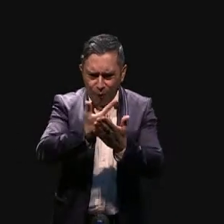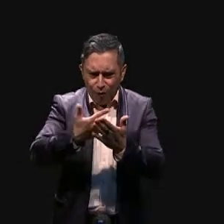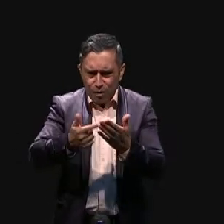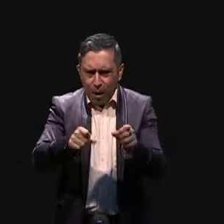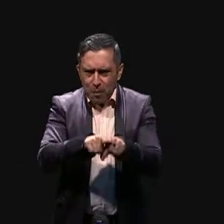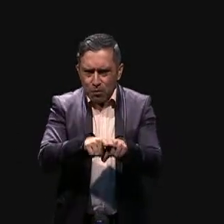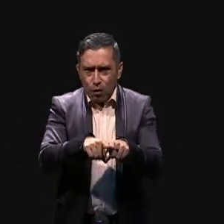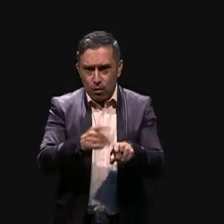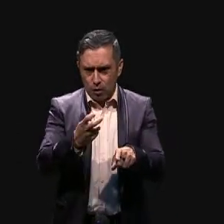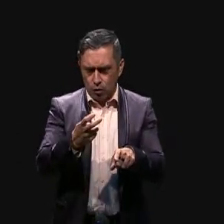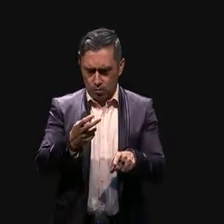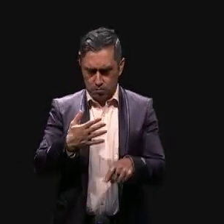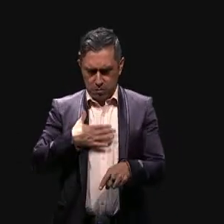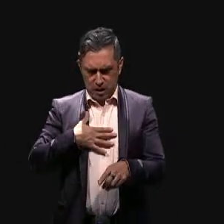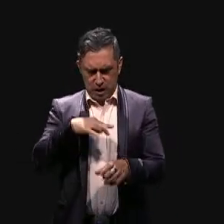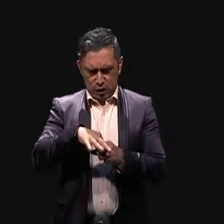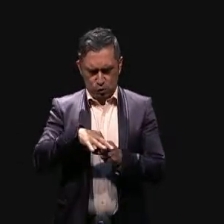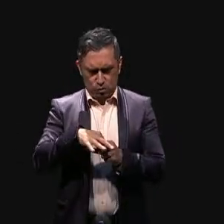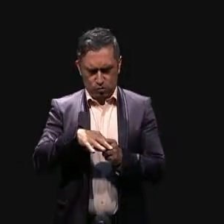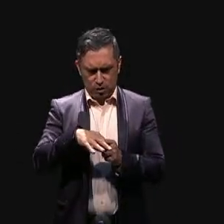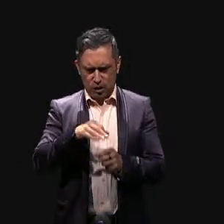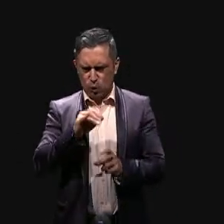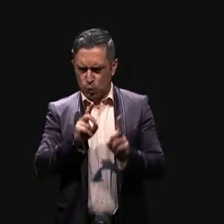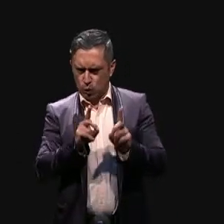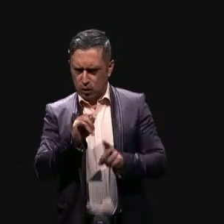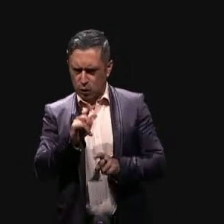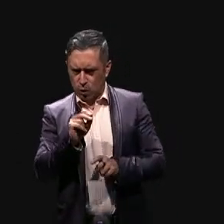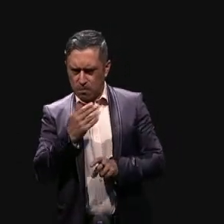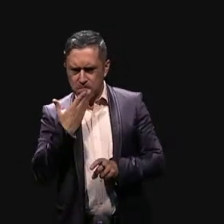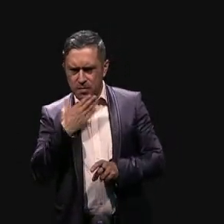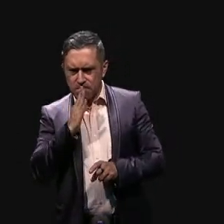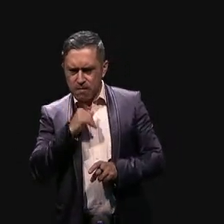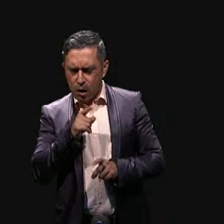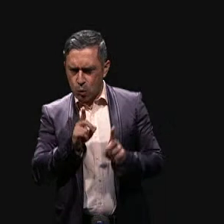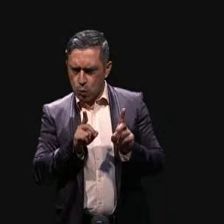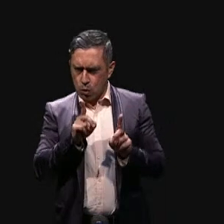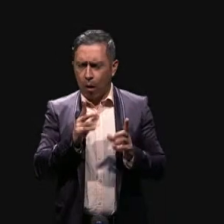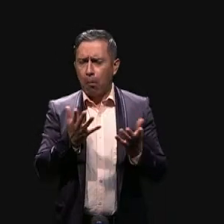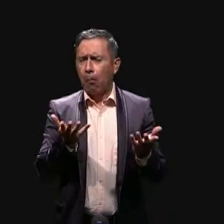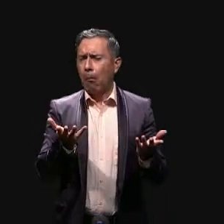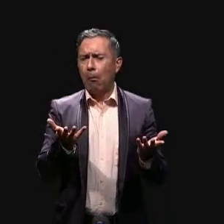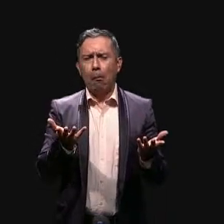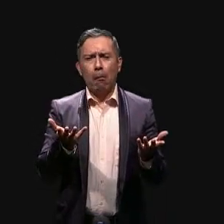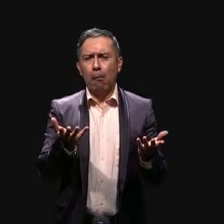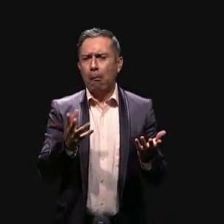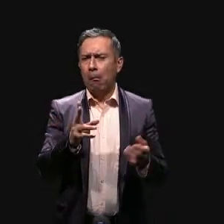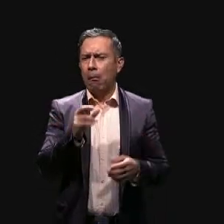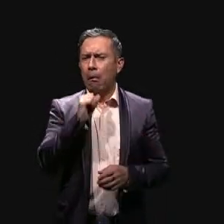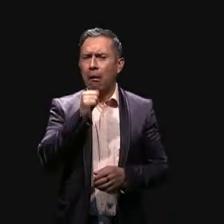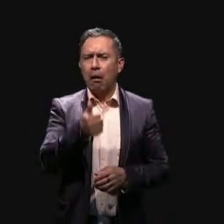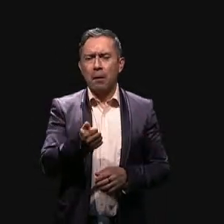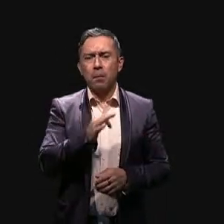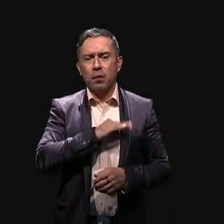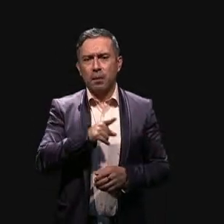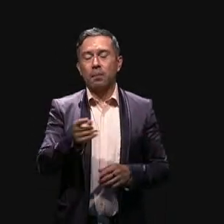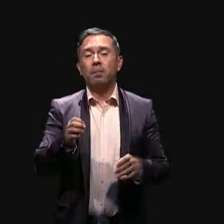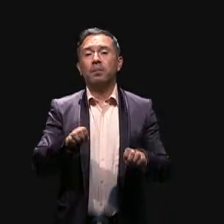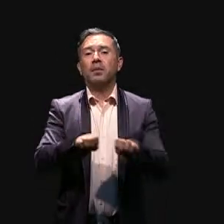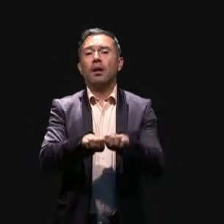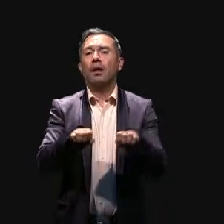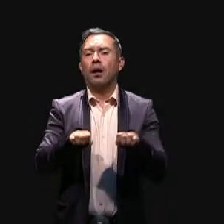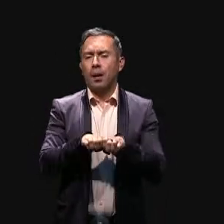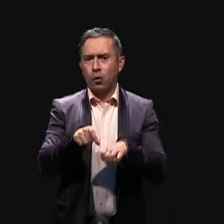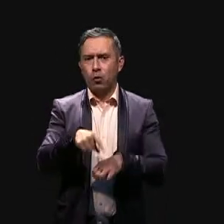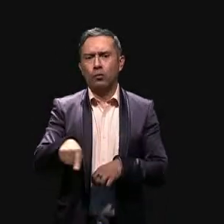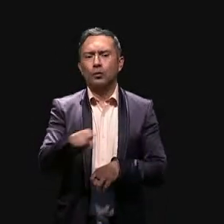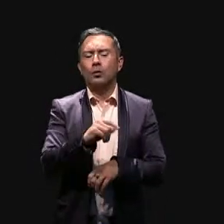They're not counting the legitimacy of the equipment functioning properly in their race, just in